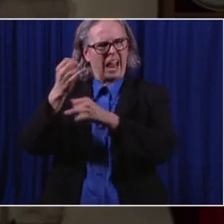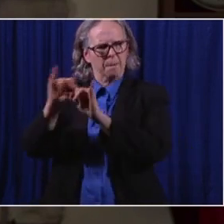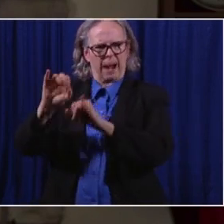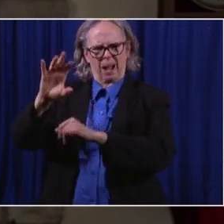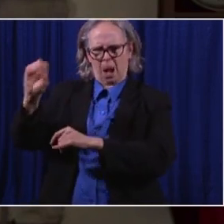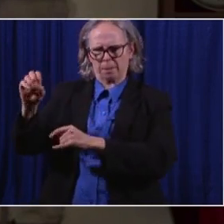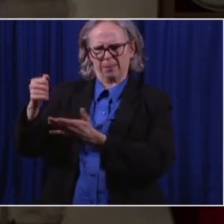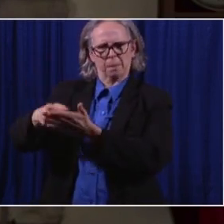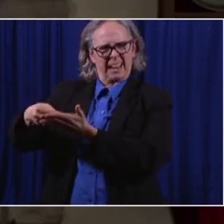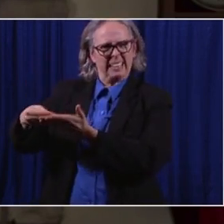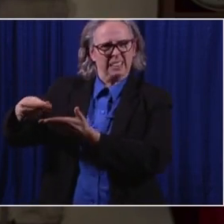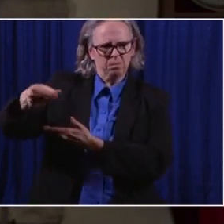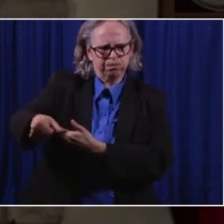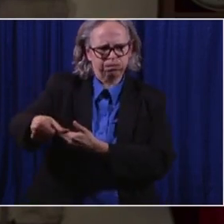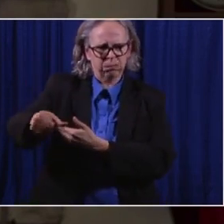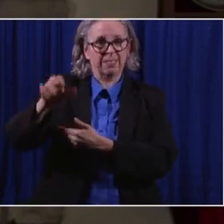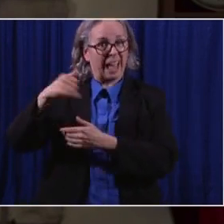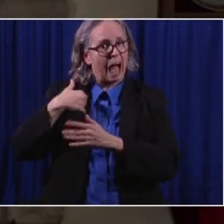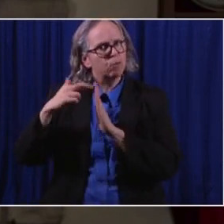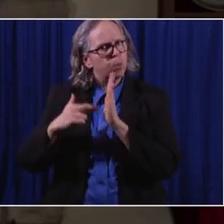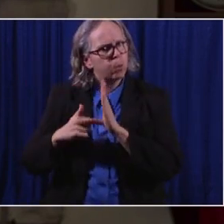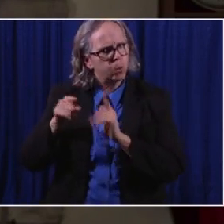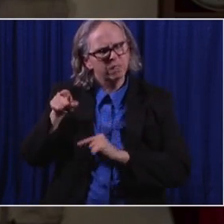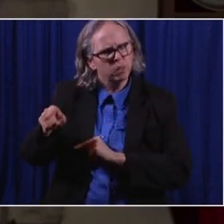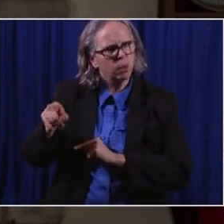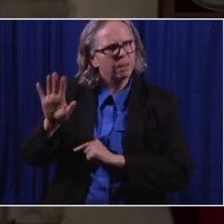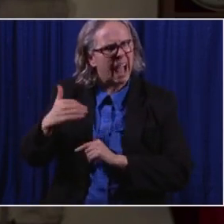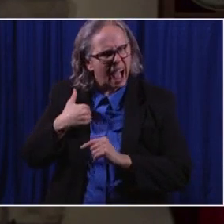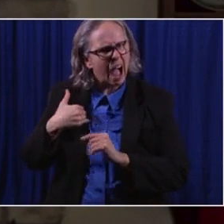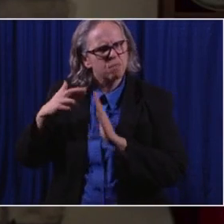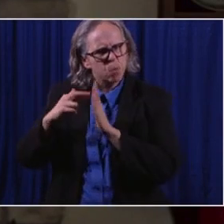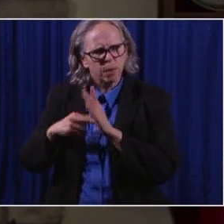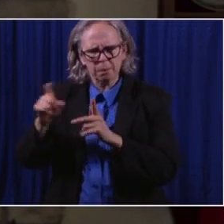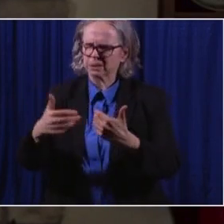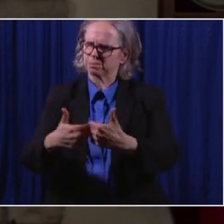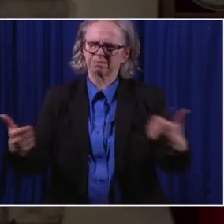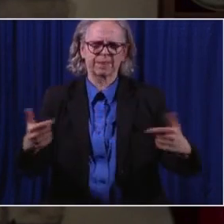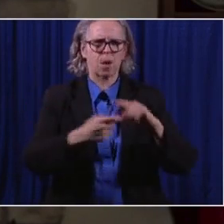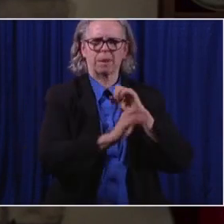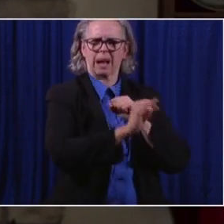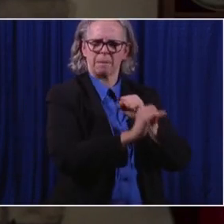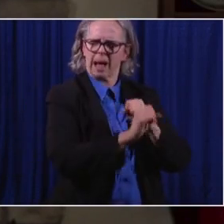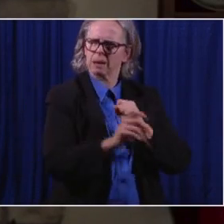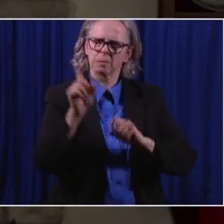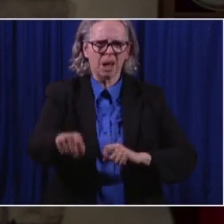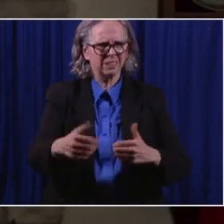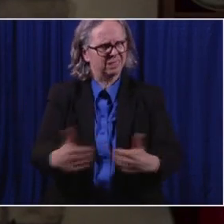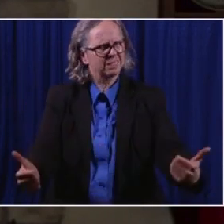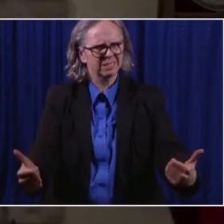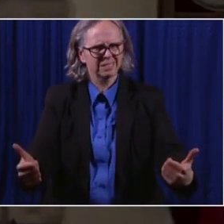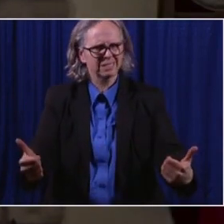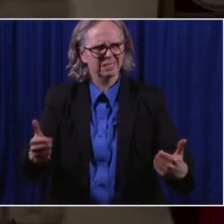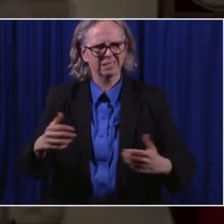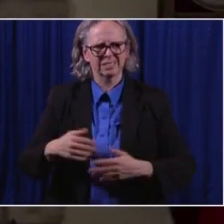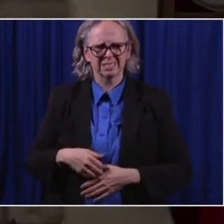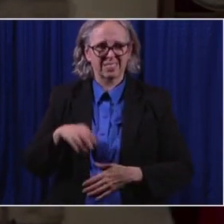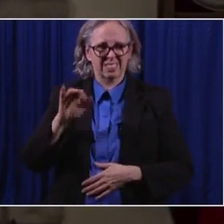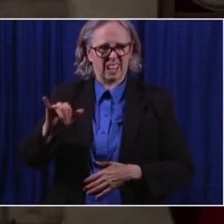independent expenditure, and they have to be independent. And that's basically the way the law